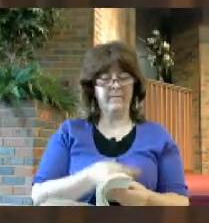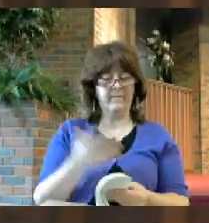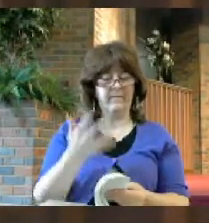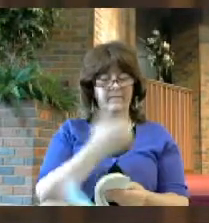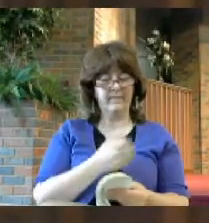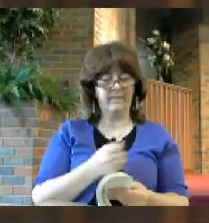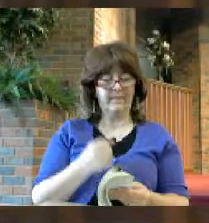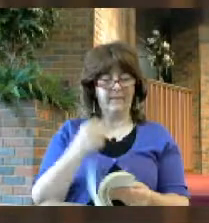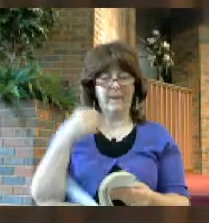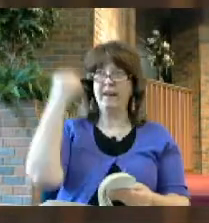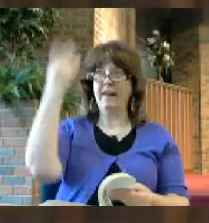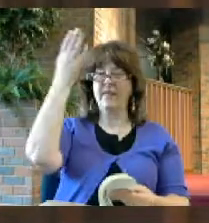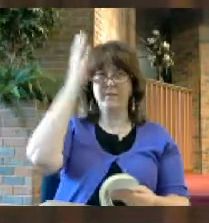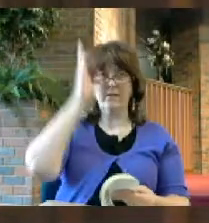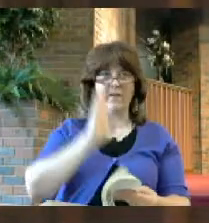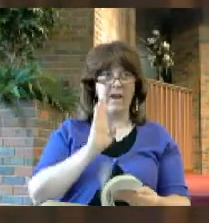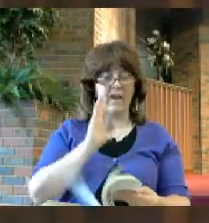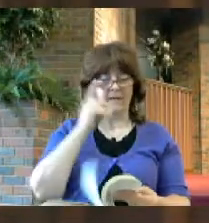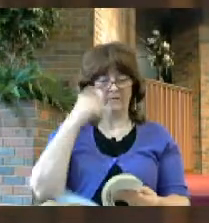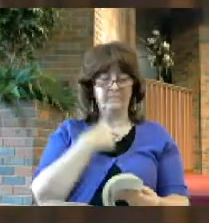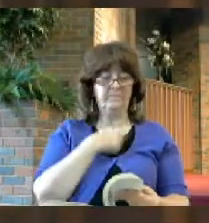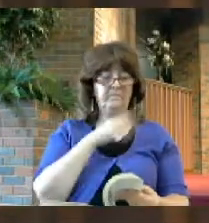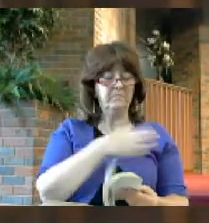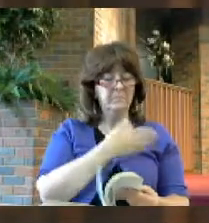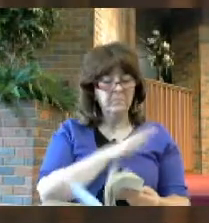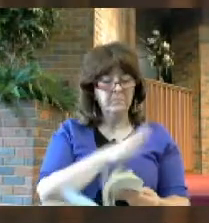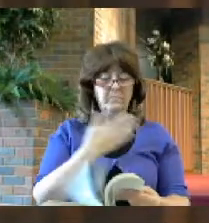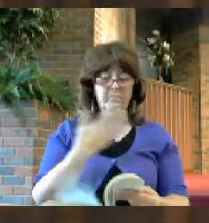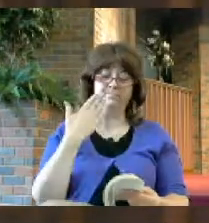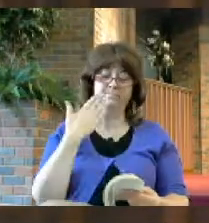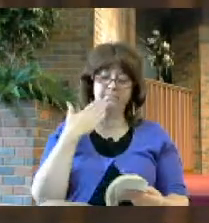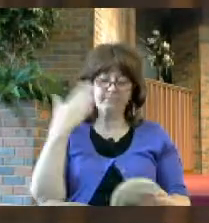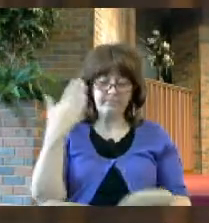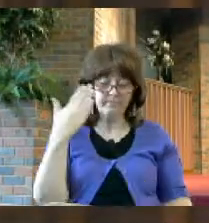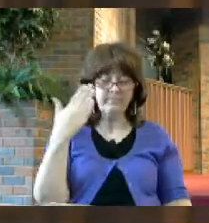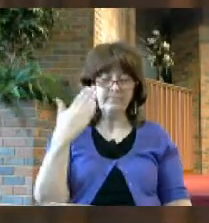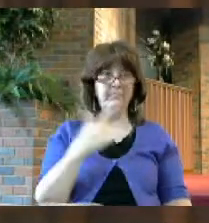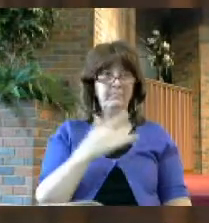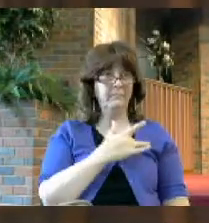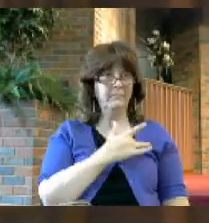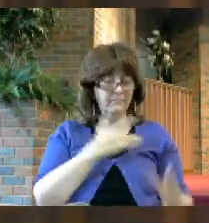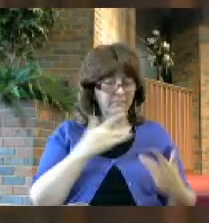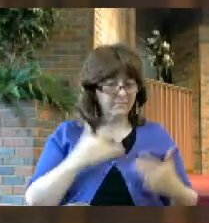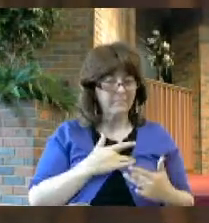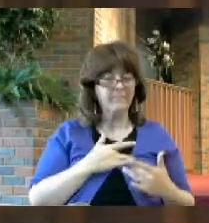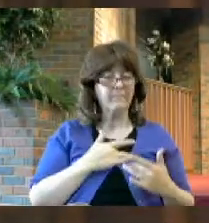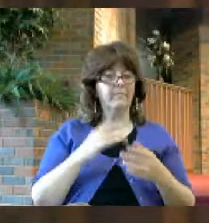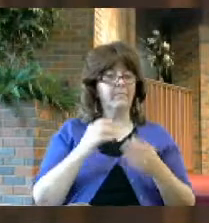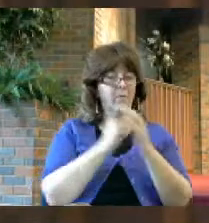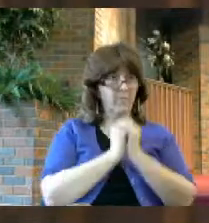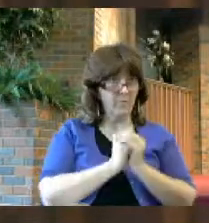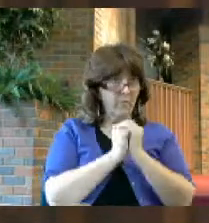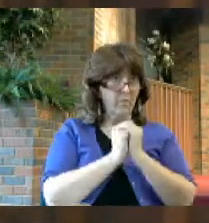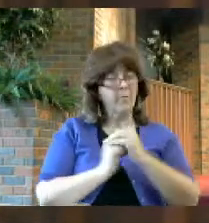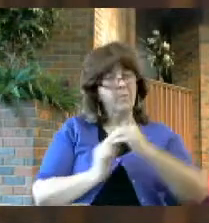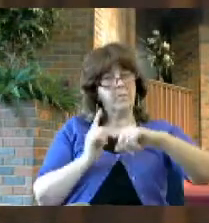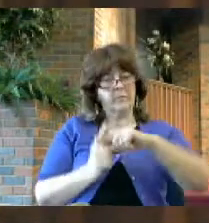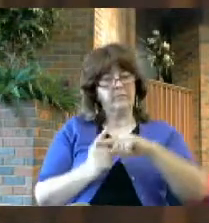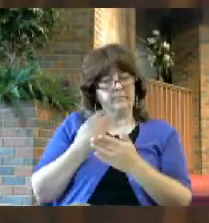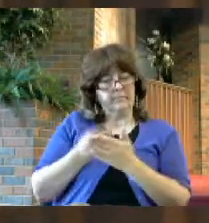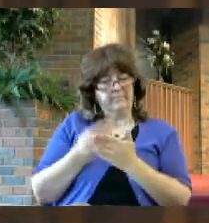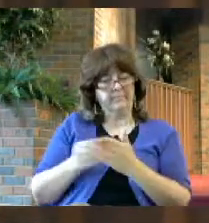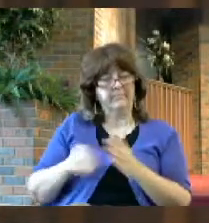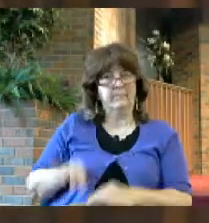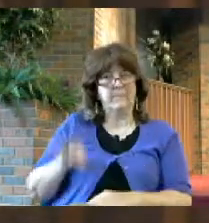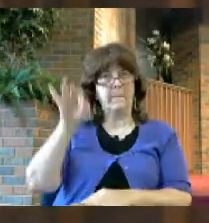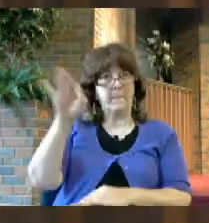lips in song is one thing, an offering of our hearts to God in worship, but offering of our monetary possessions is a good way, again, of expressing